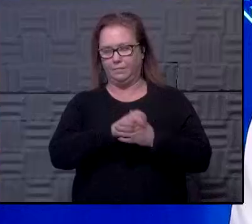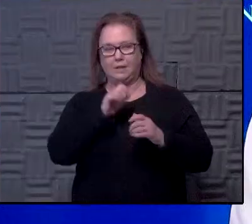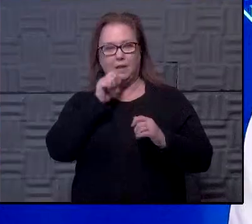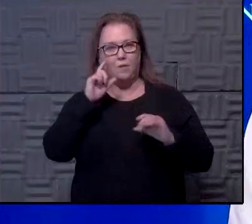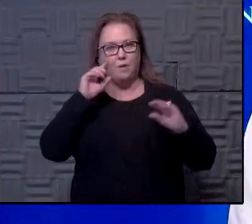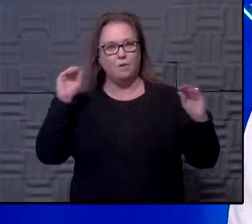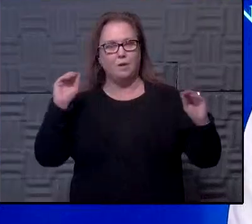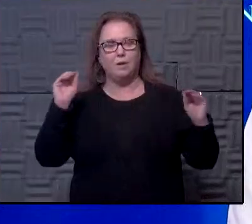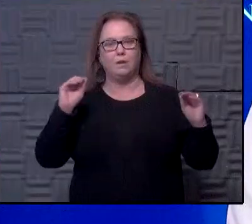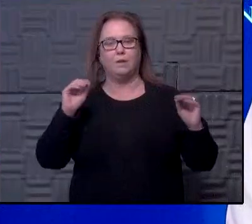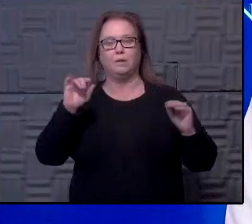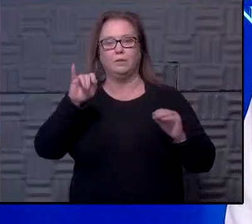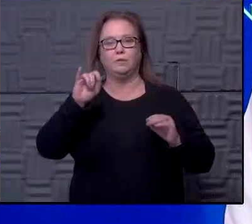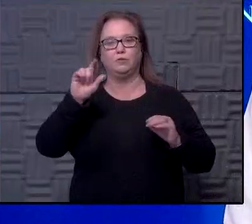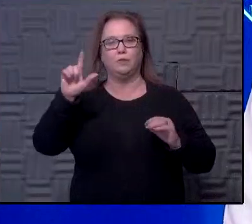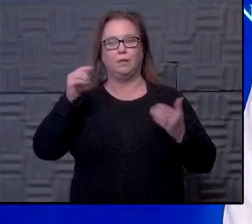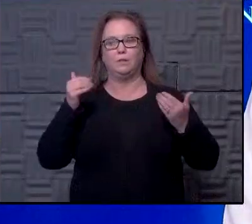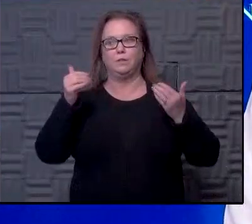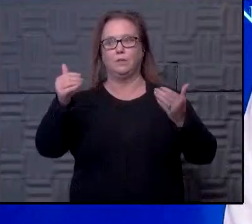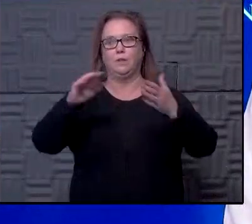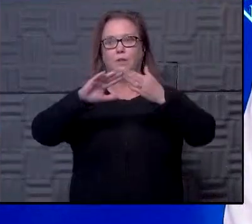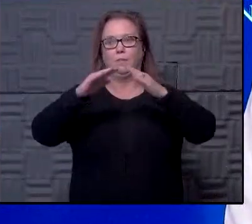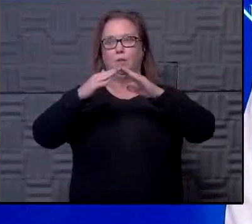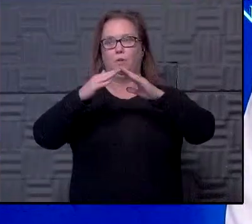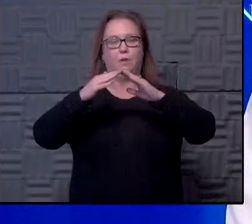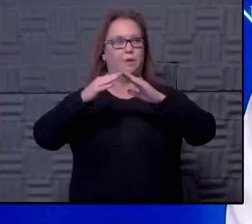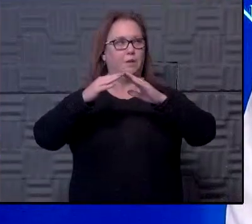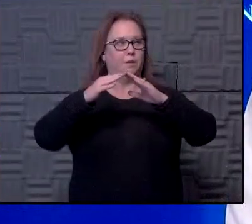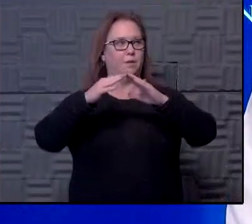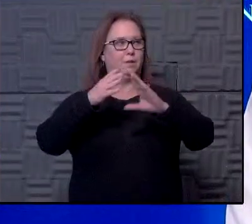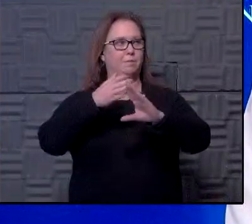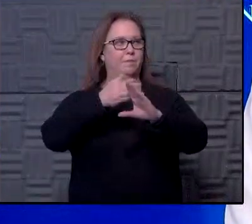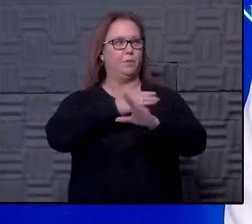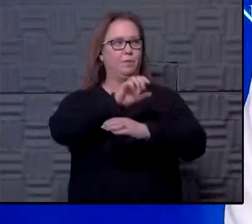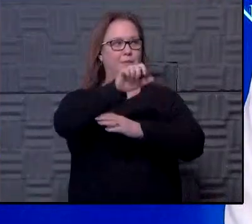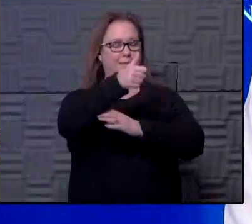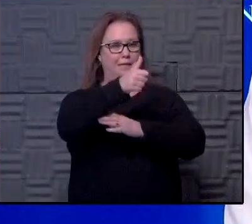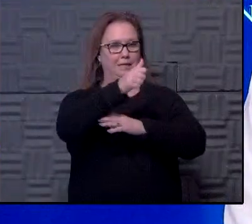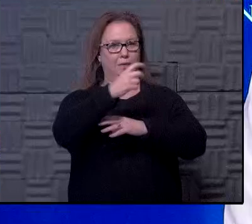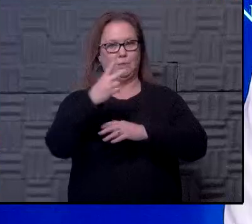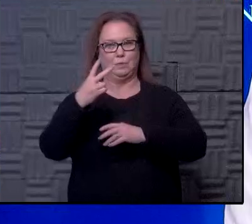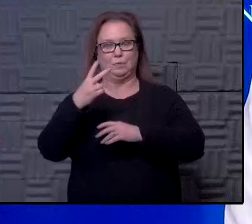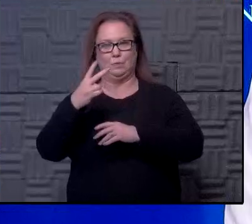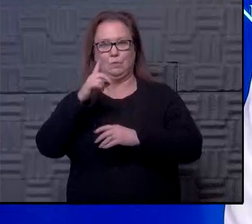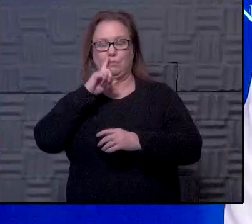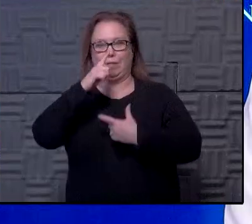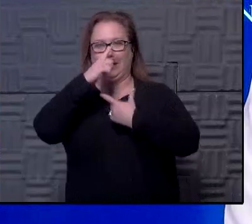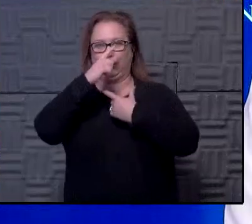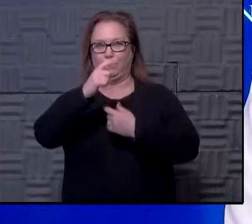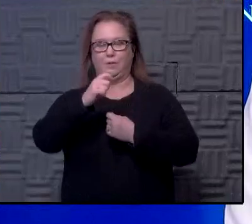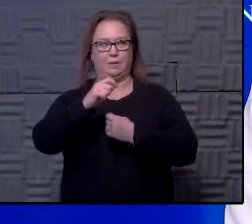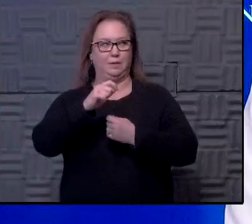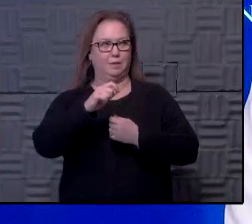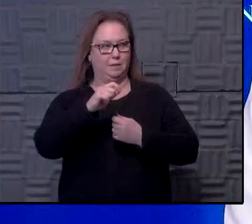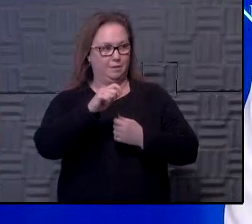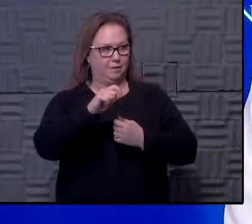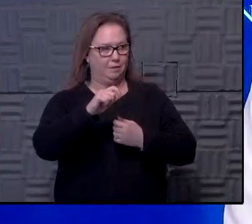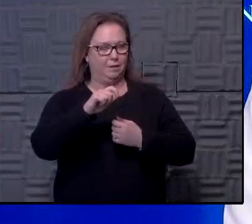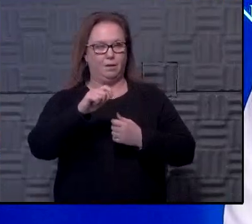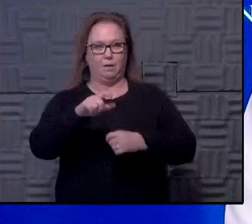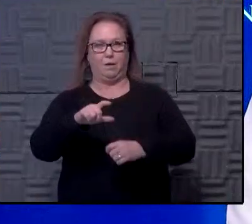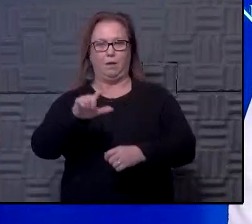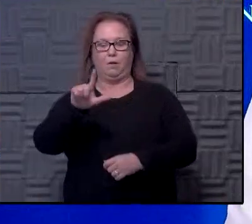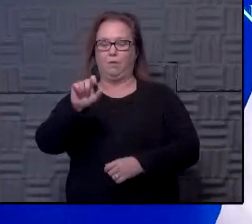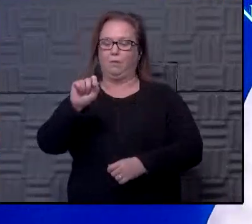Not hearing any. All right, Jill, let's go. We got some. All right, we so got our before core we do the questions first go. 10, we have two that I think are really interesting. Anil, our